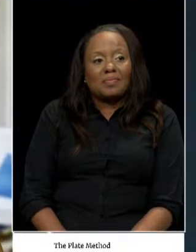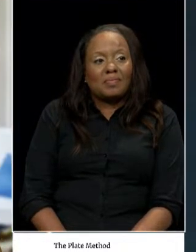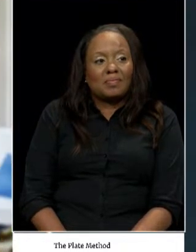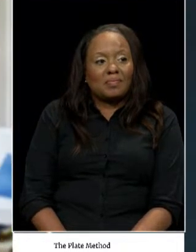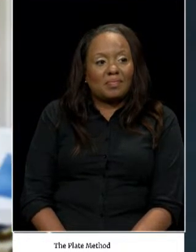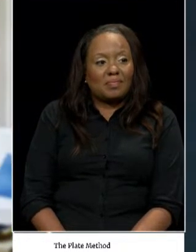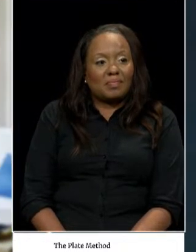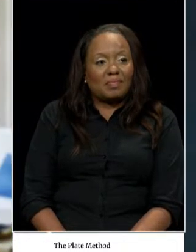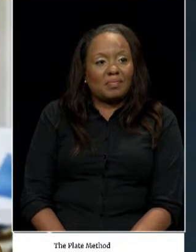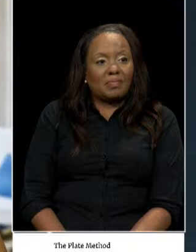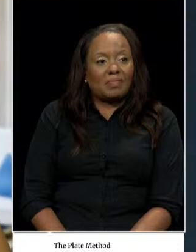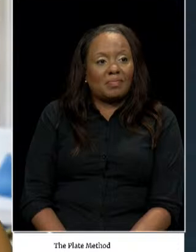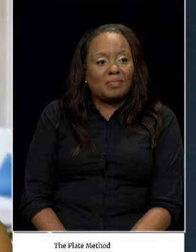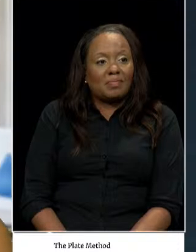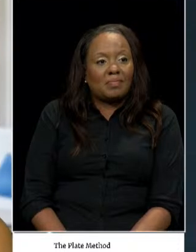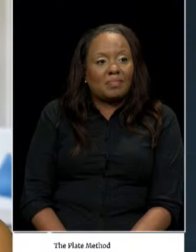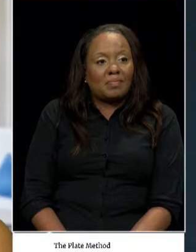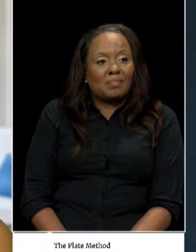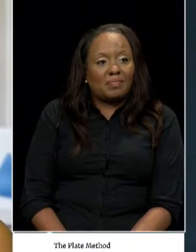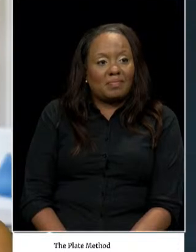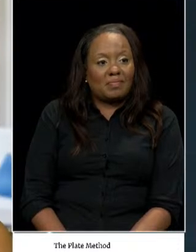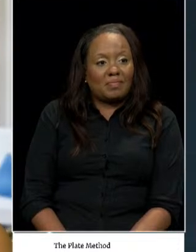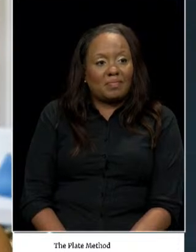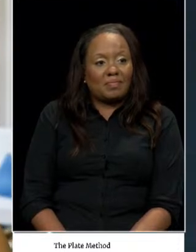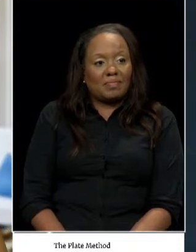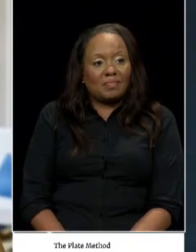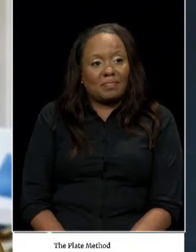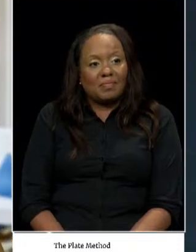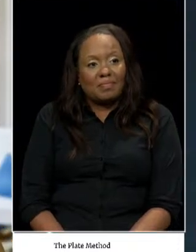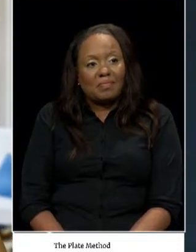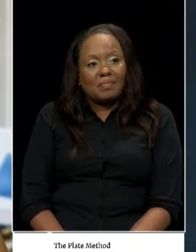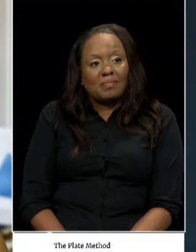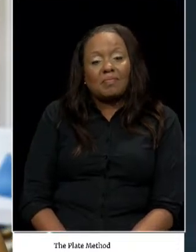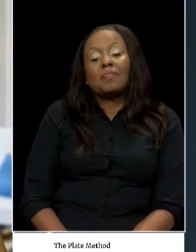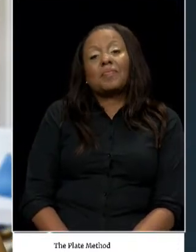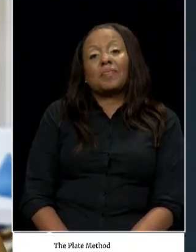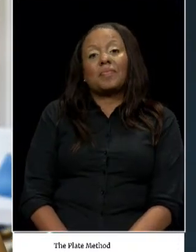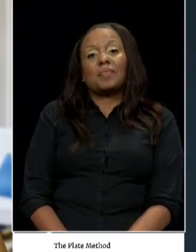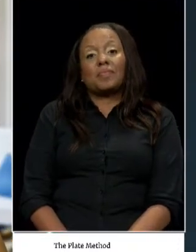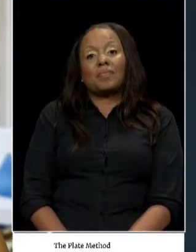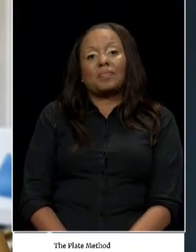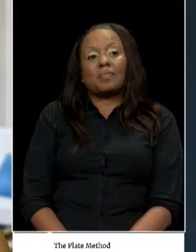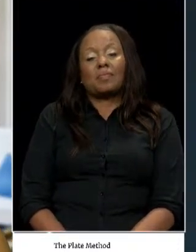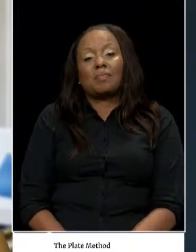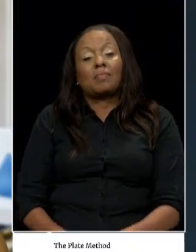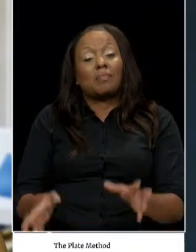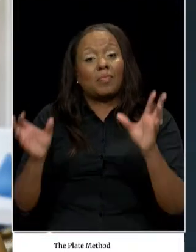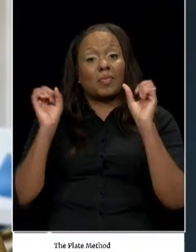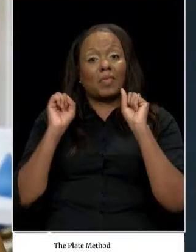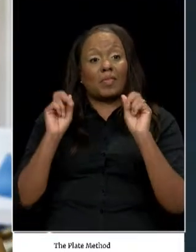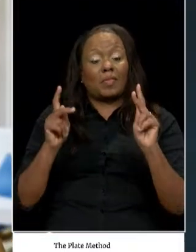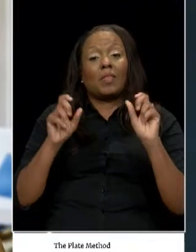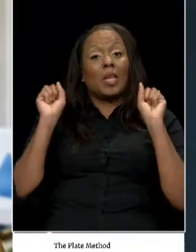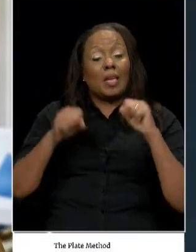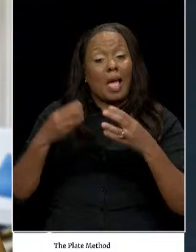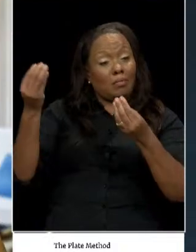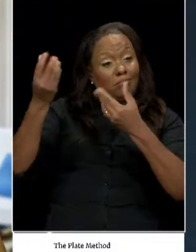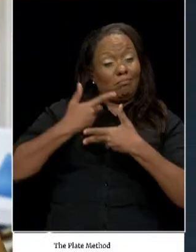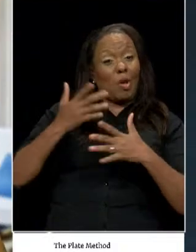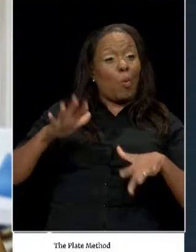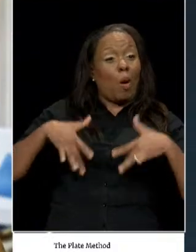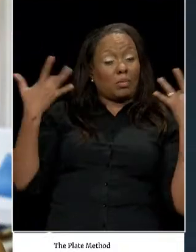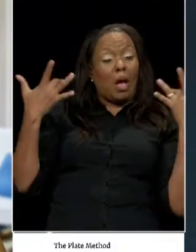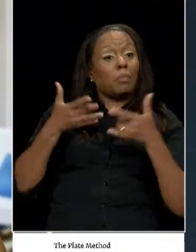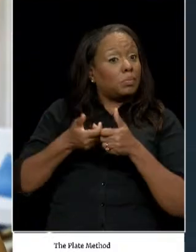Okay. Yes, so well, we're going to keep things moving for now. We want to remind you, you can also WhatsApp any